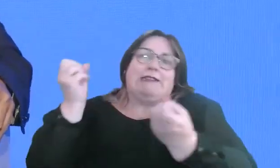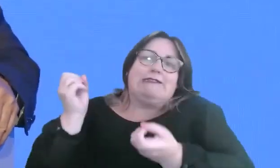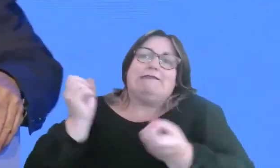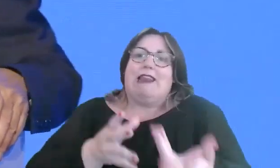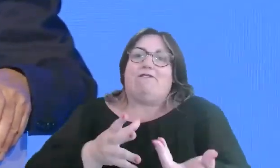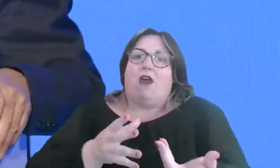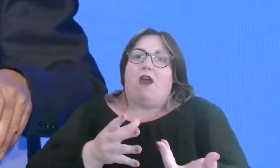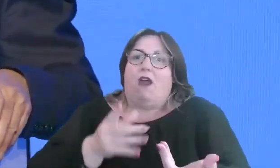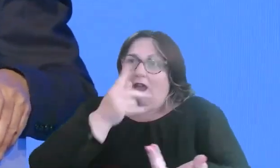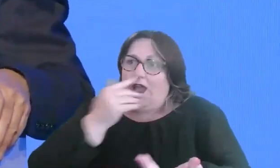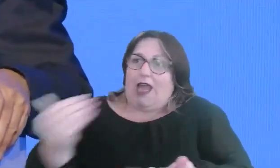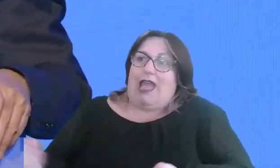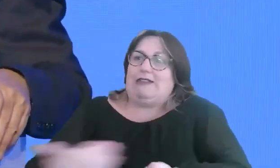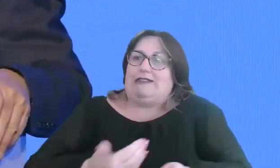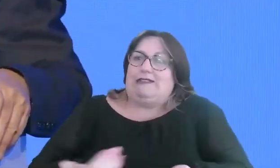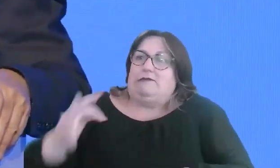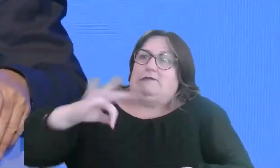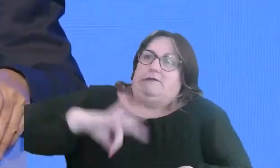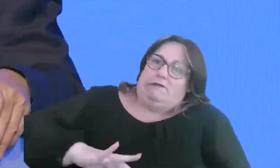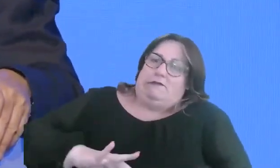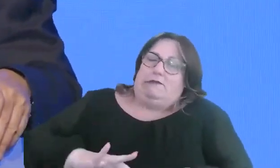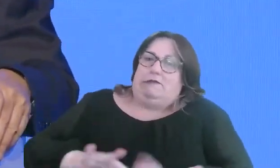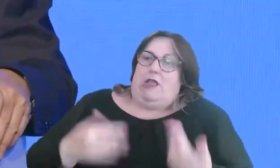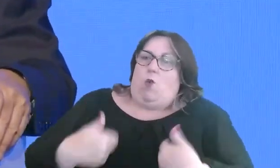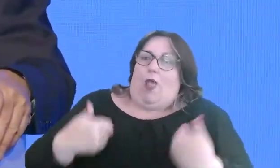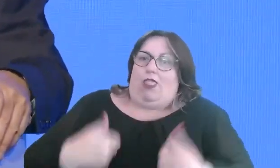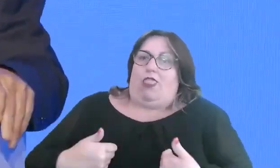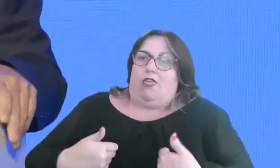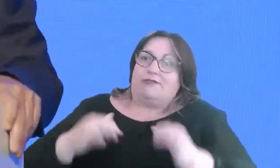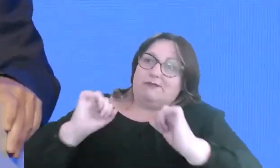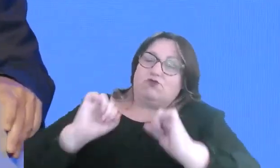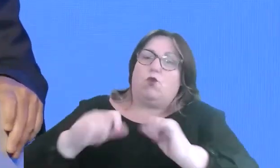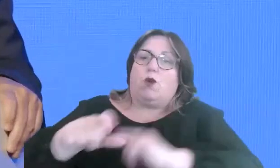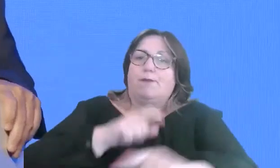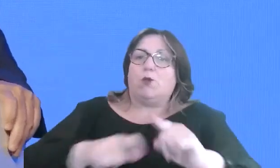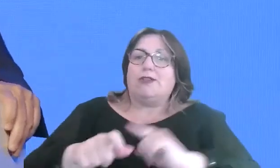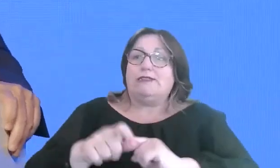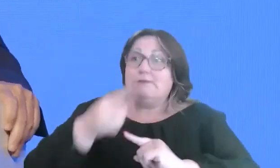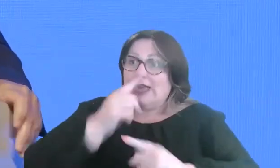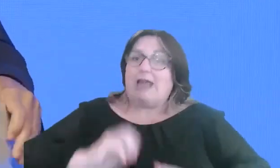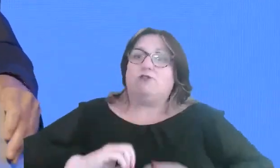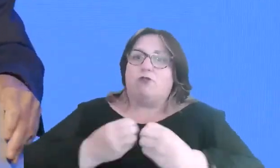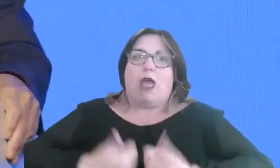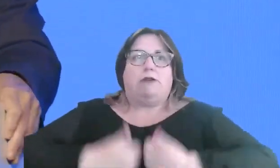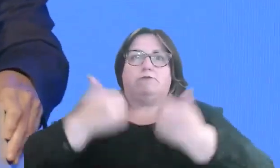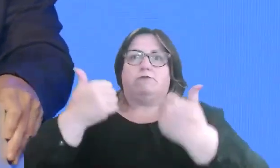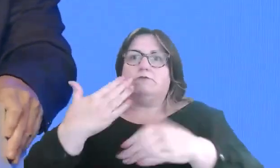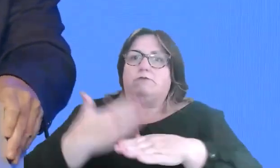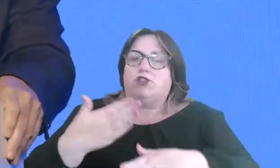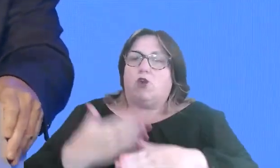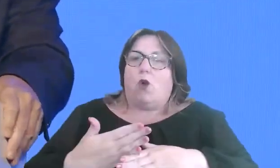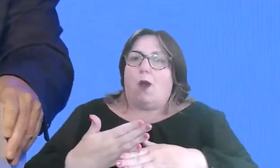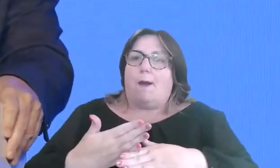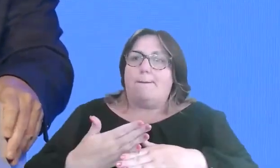can create wealth in your community. We can create good jobs, vastly improve our public services, and build a